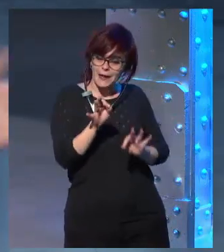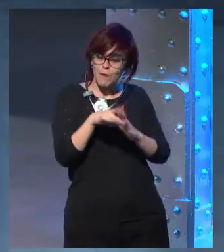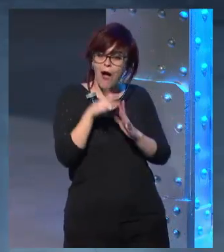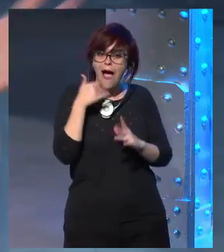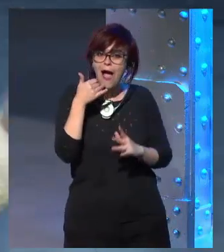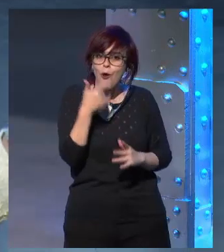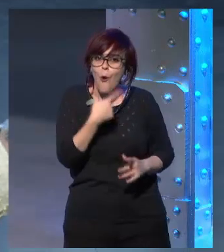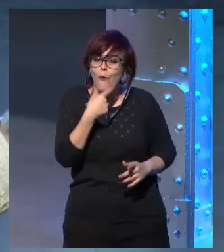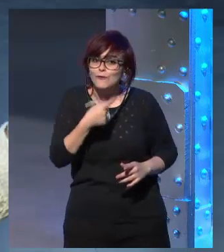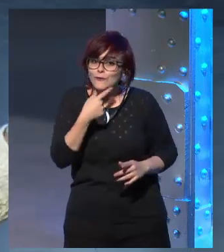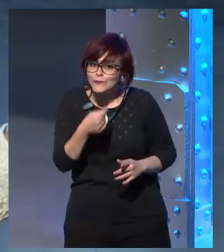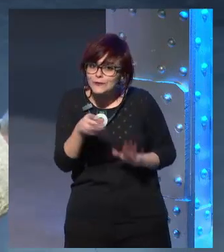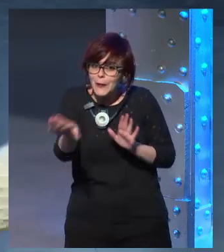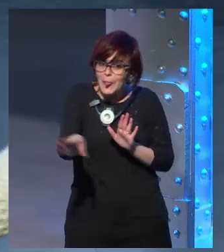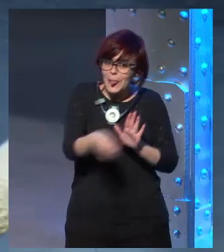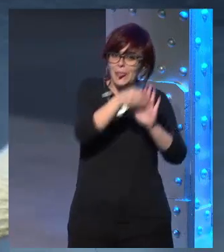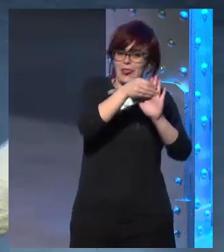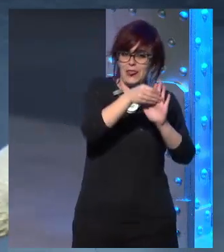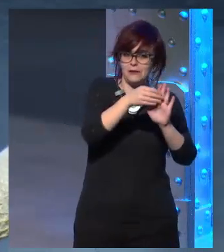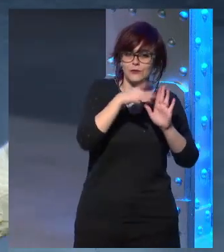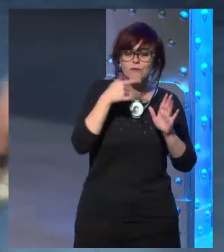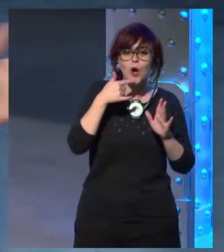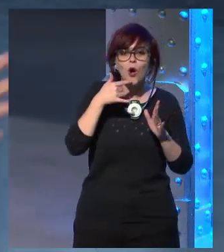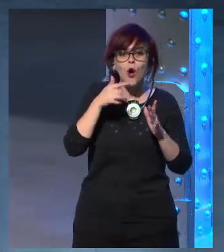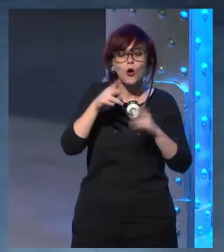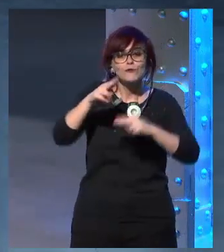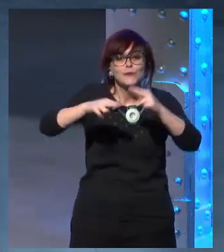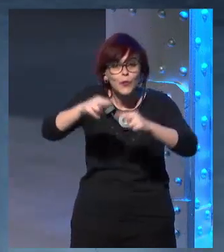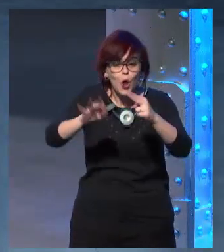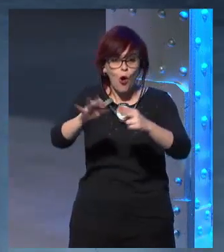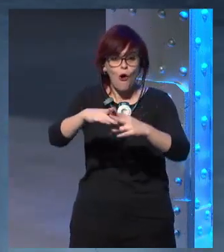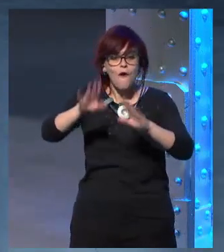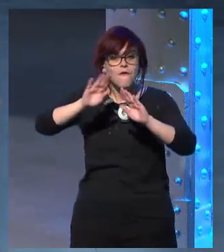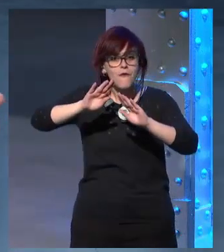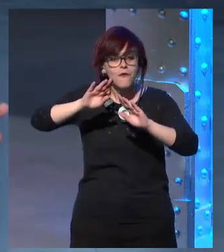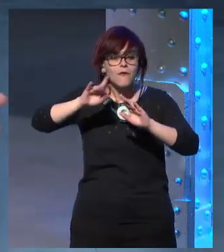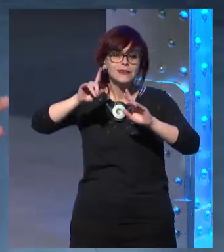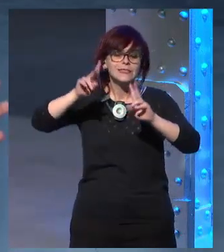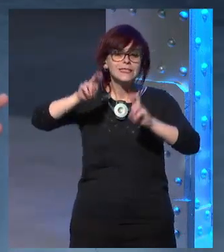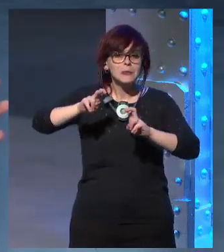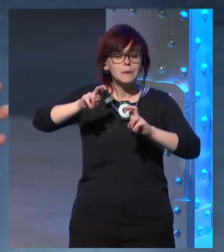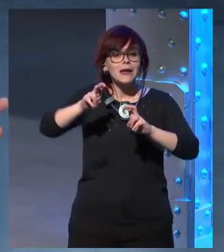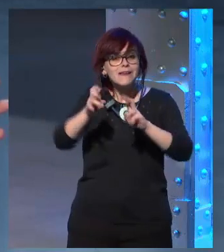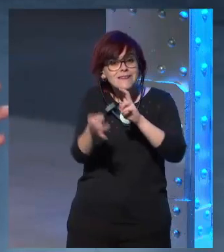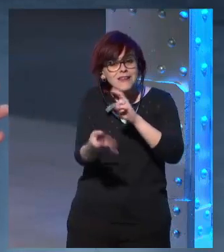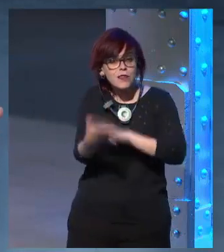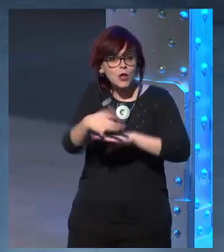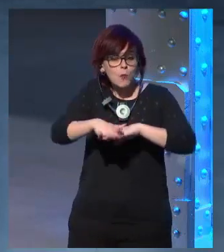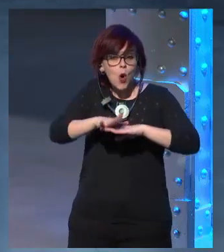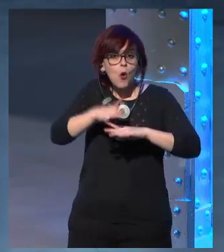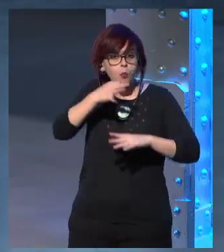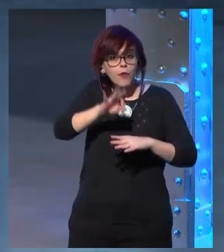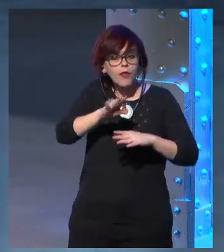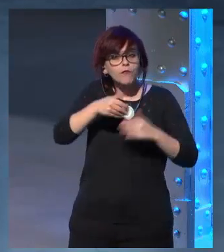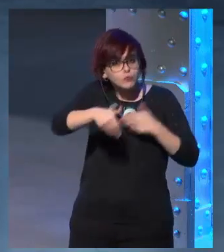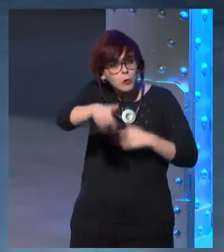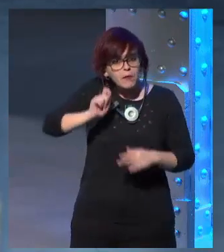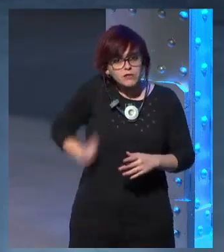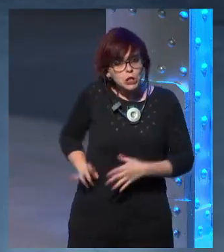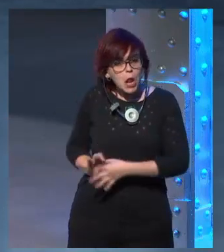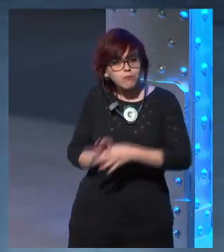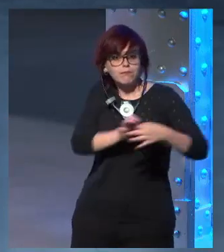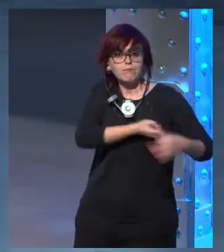whole set of skills that may not even be necessary for that passion, but we know will open up a world of work and opportunity for young people that can then